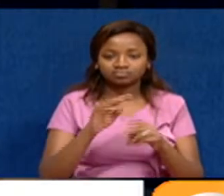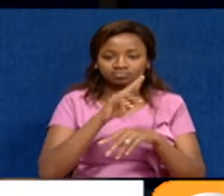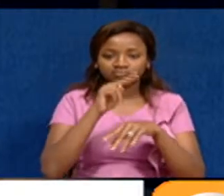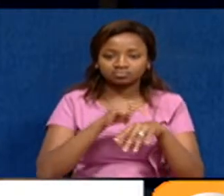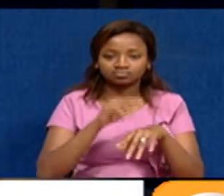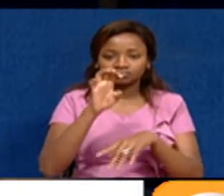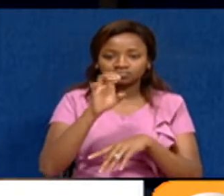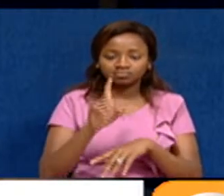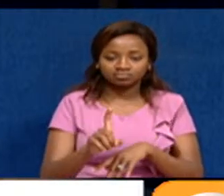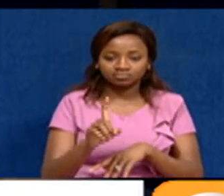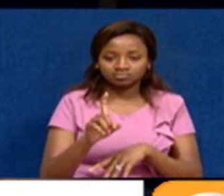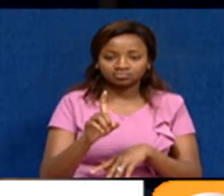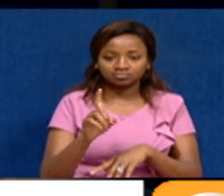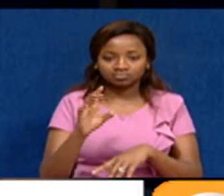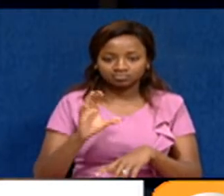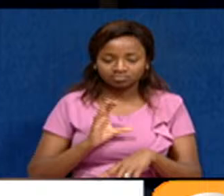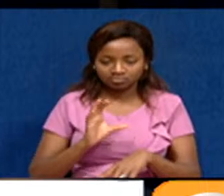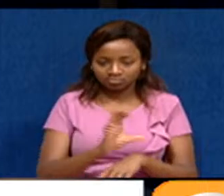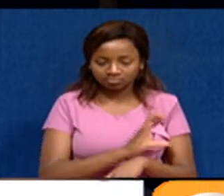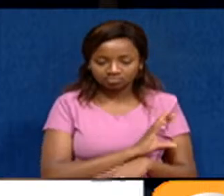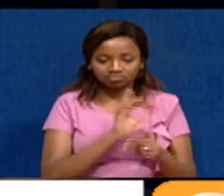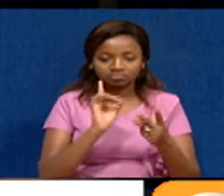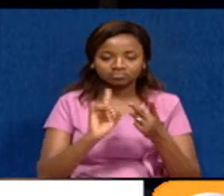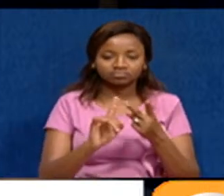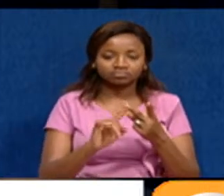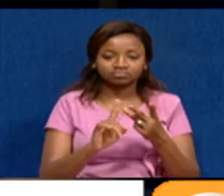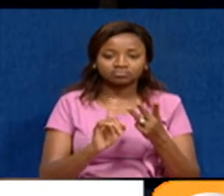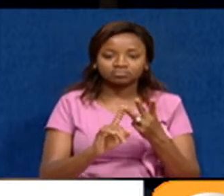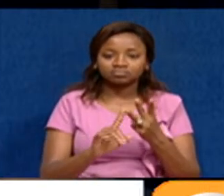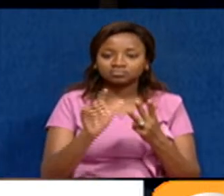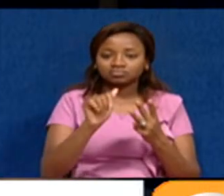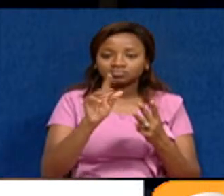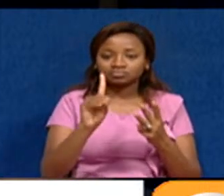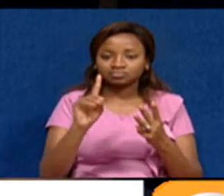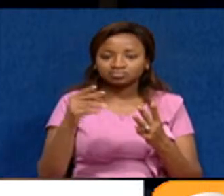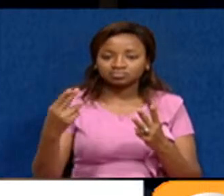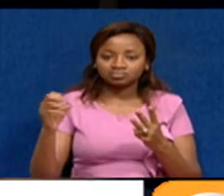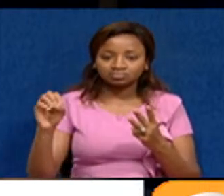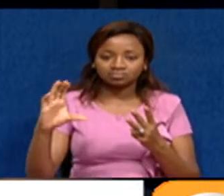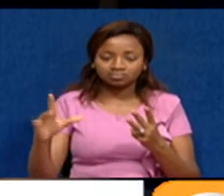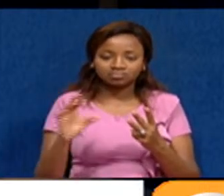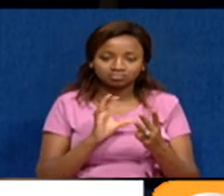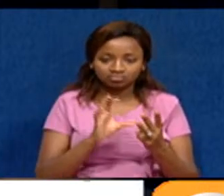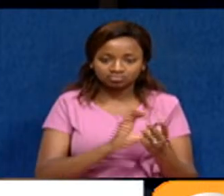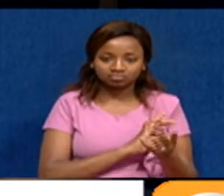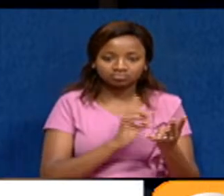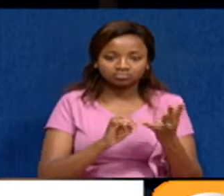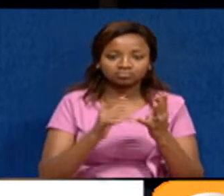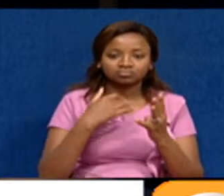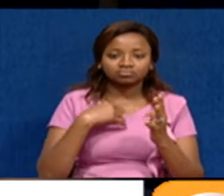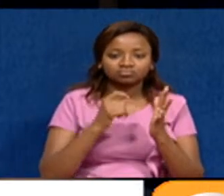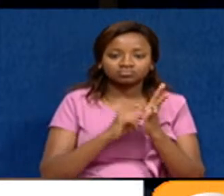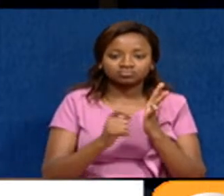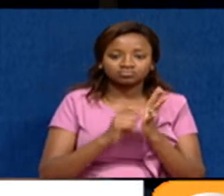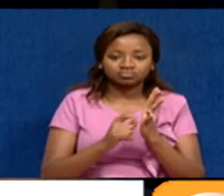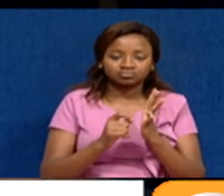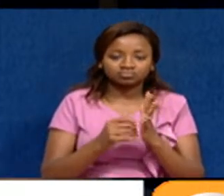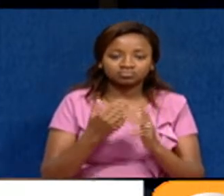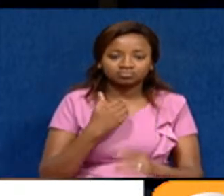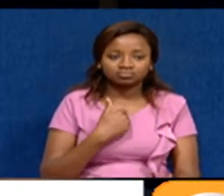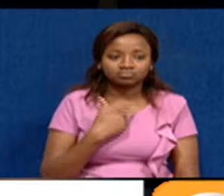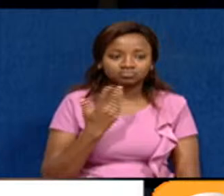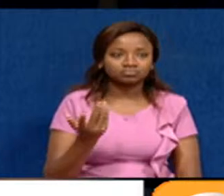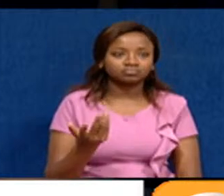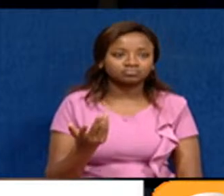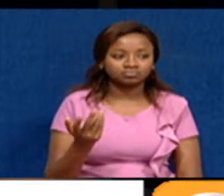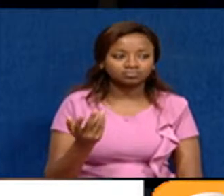We have the standing ad hoc committees. Mm-hmm. We have the secretariat. We have the independent judicial bodies. Mm-hmm. We